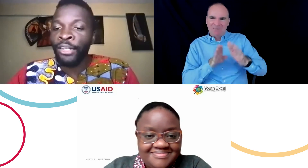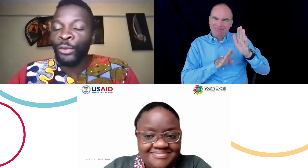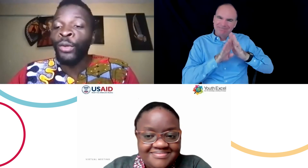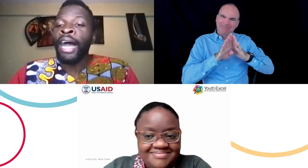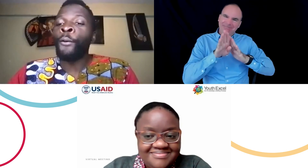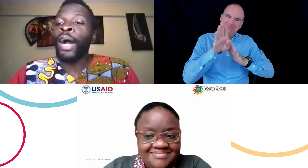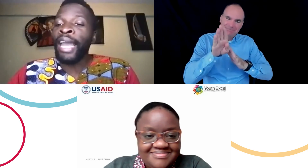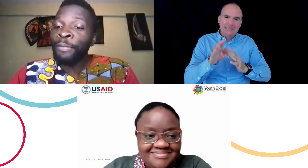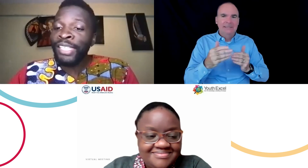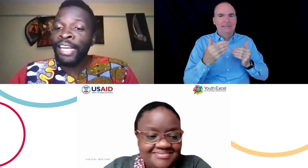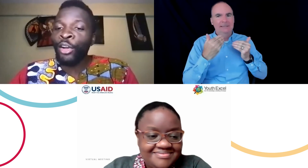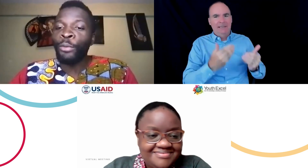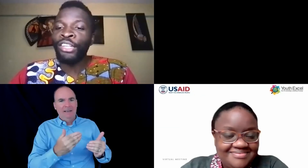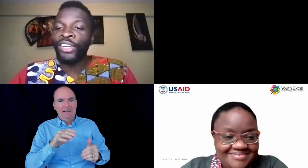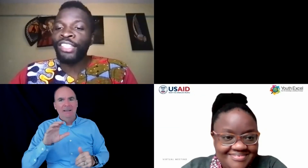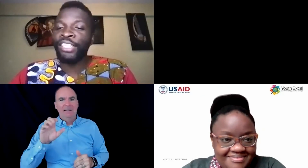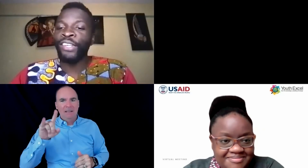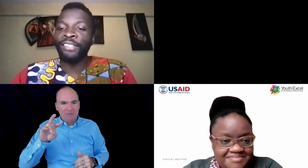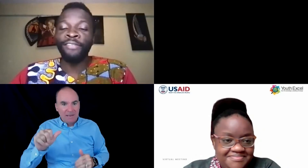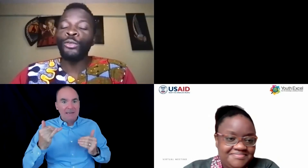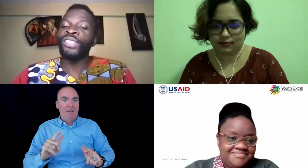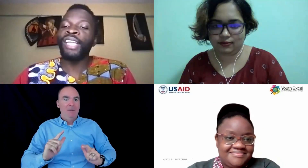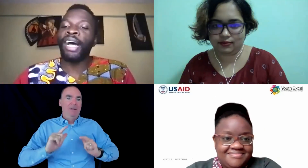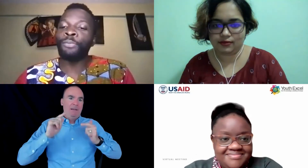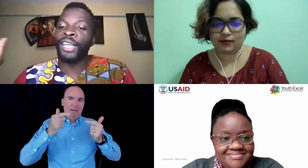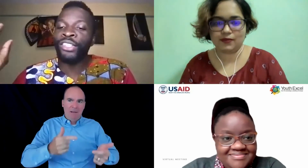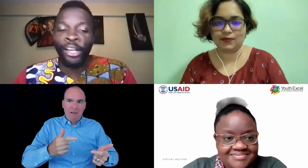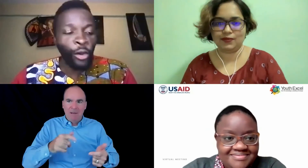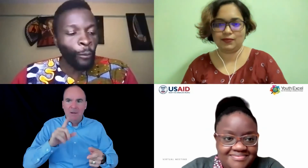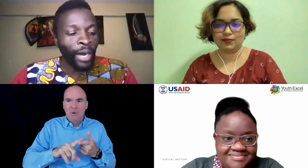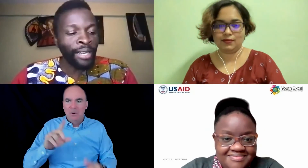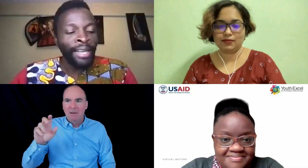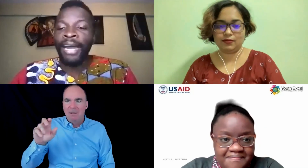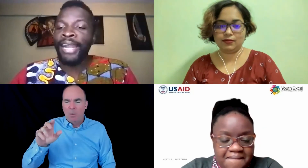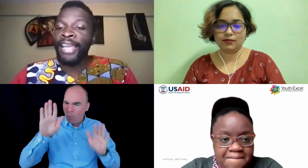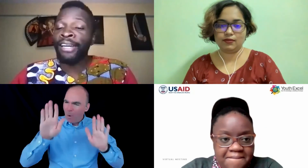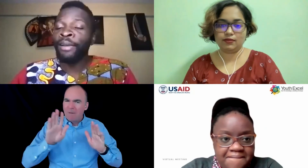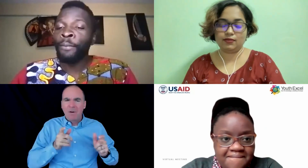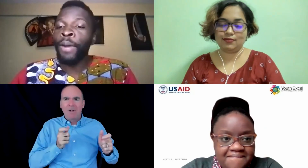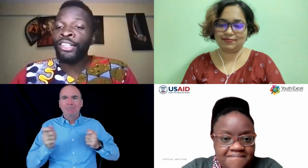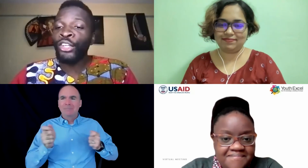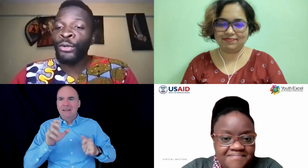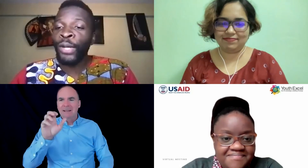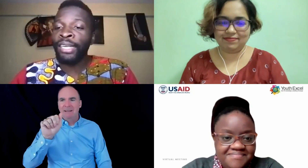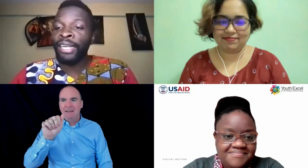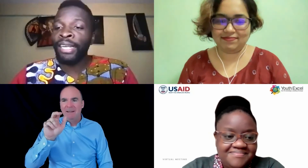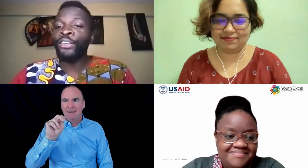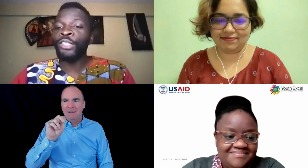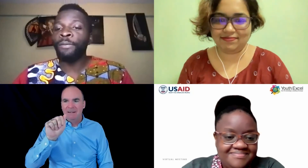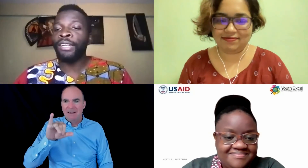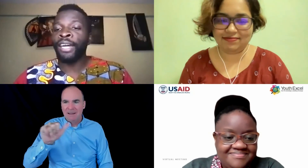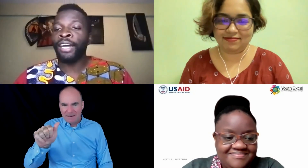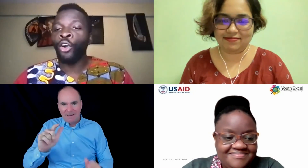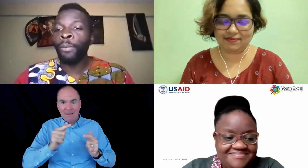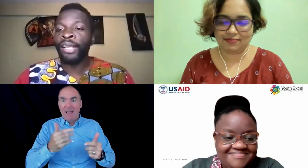it back to our MC and our moderator for this event, who has done a spectacular work. Anaya, back to you, and thank you,